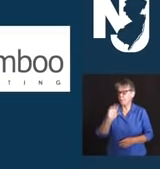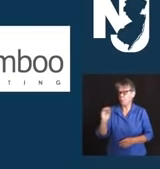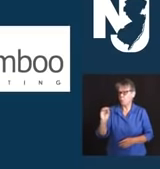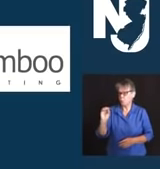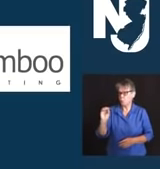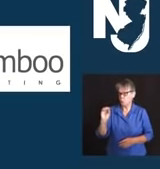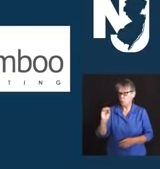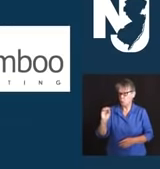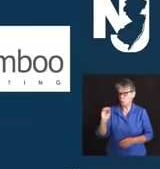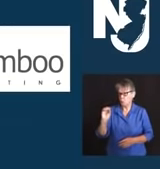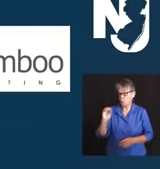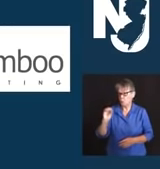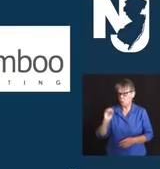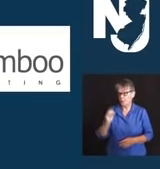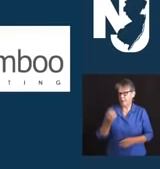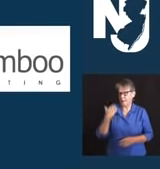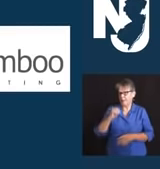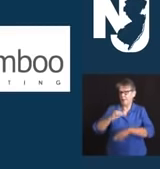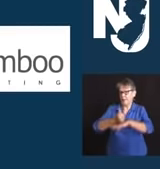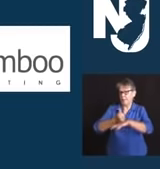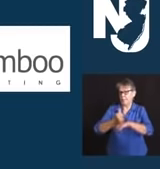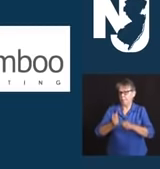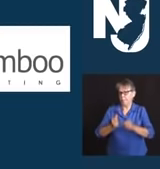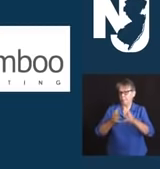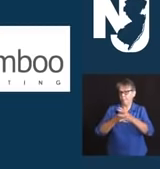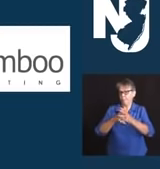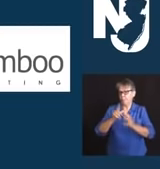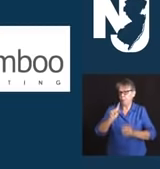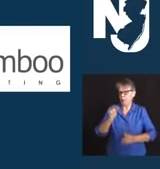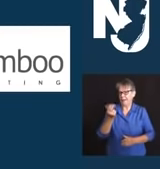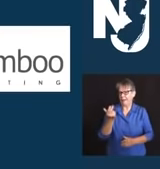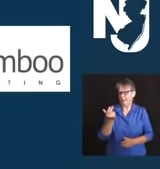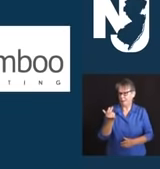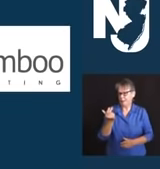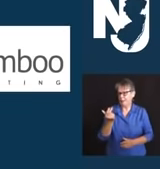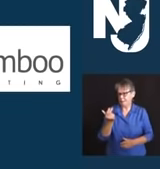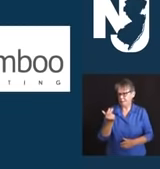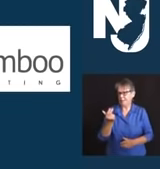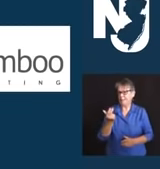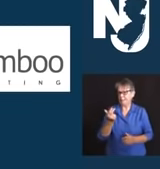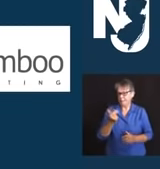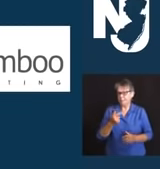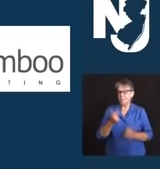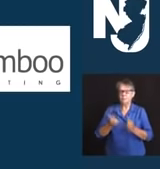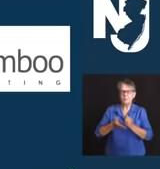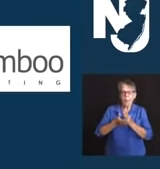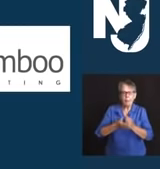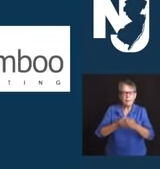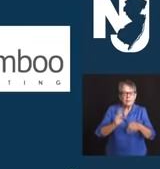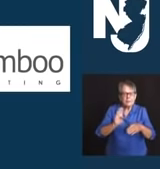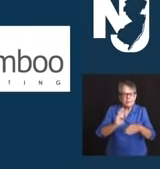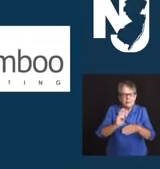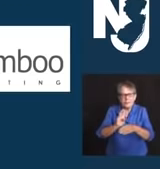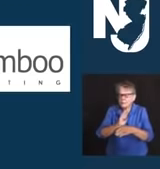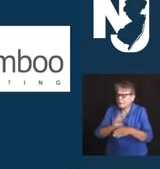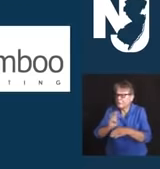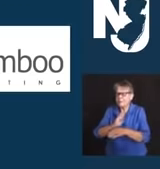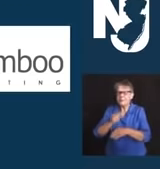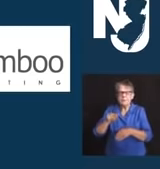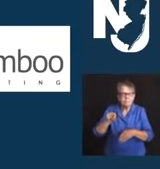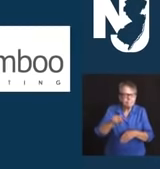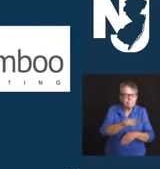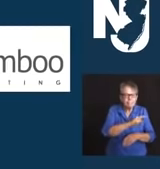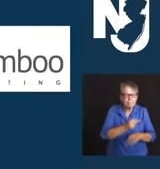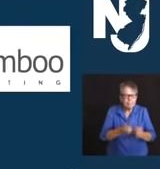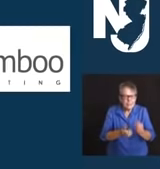brands, establish their presence in the digital space, and excel in the B2B marketplace. Alberto and Red Bamboo